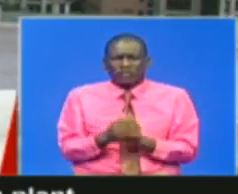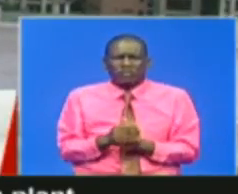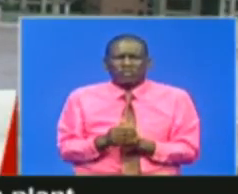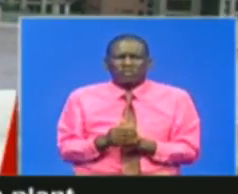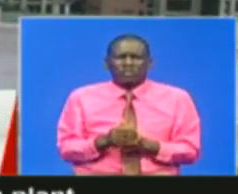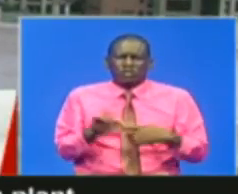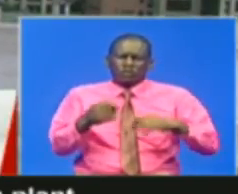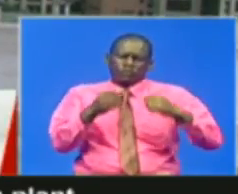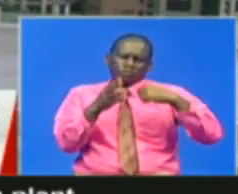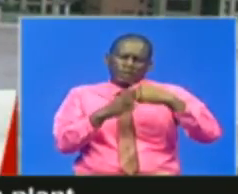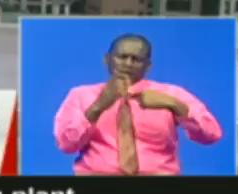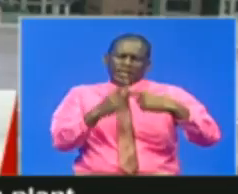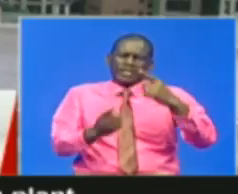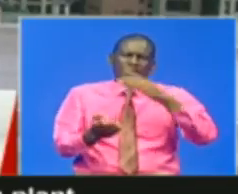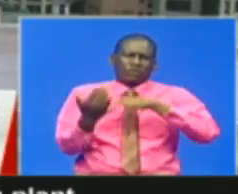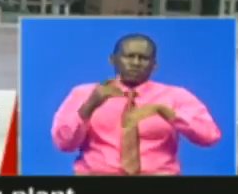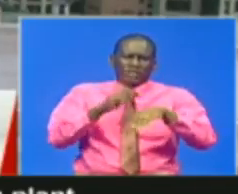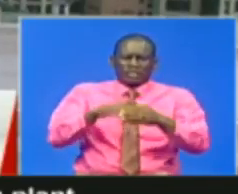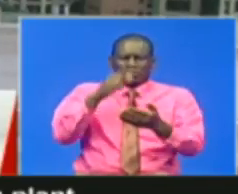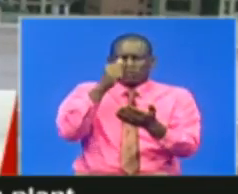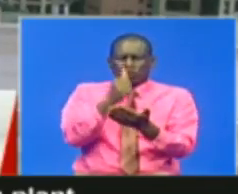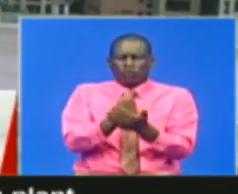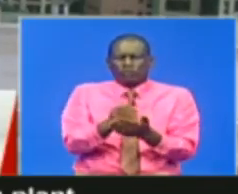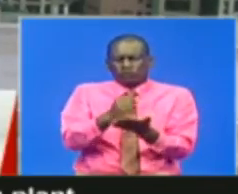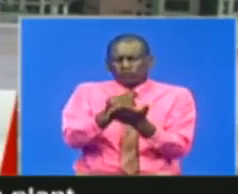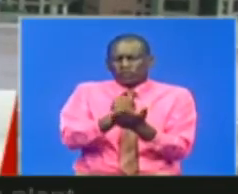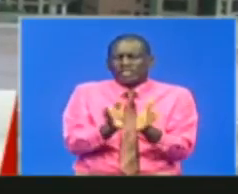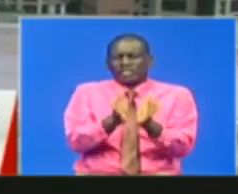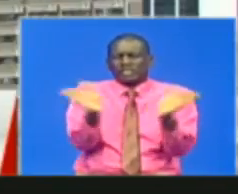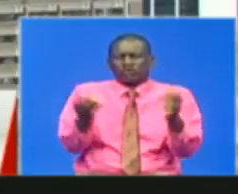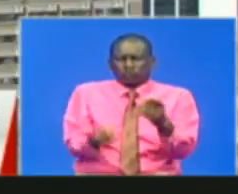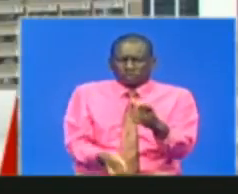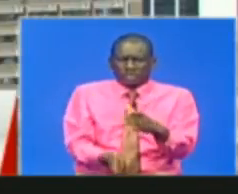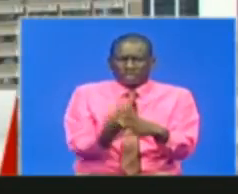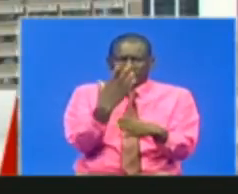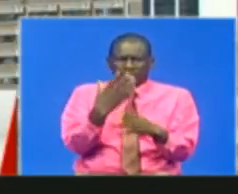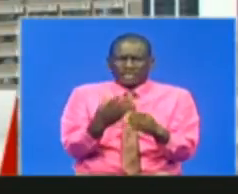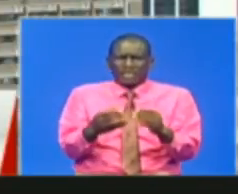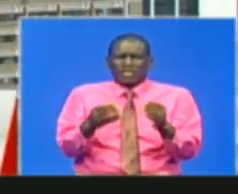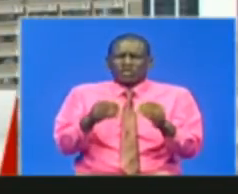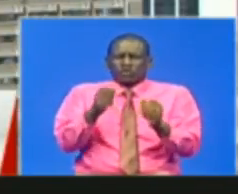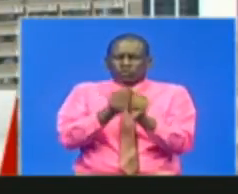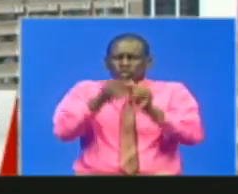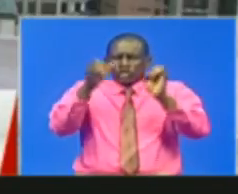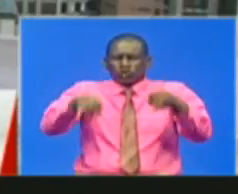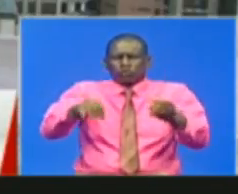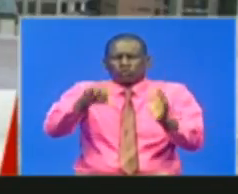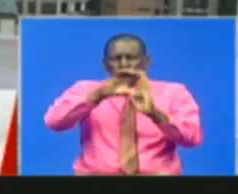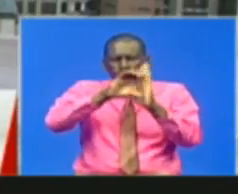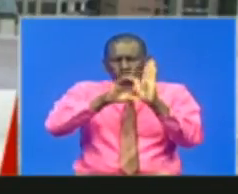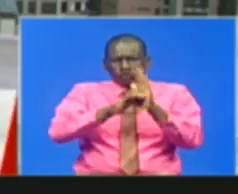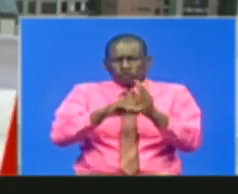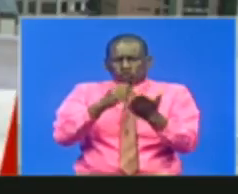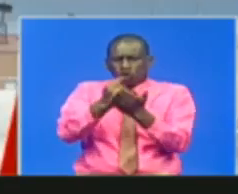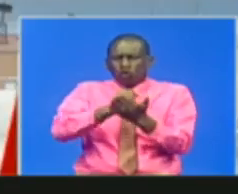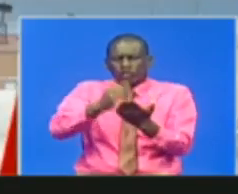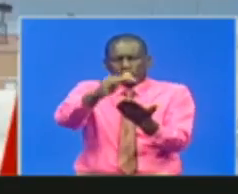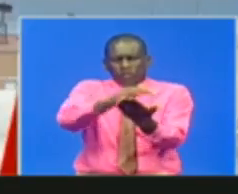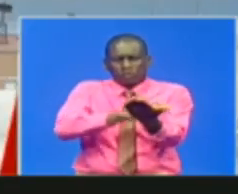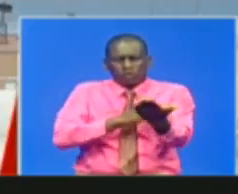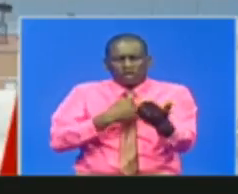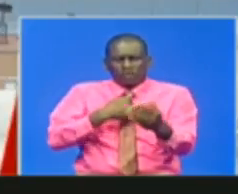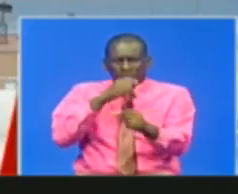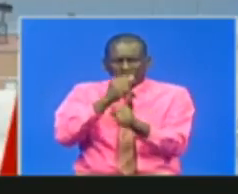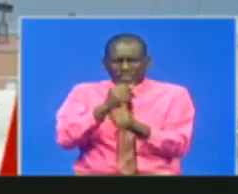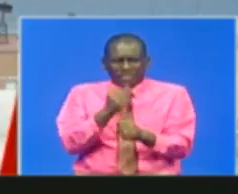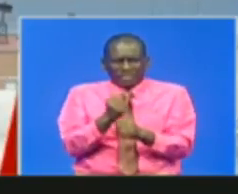Since 9 years ago, when the Office of the Auditor General was created under the new constitution, audit reports have been carried